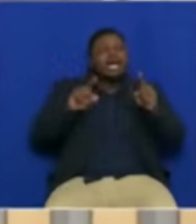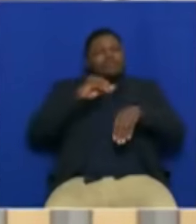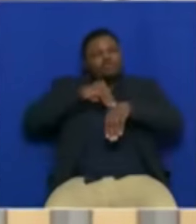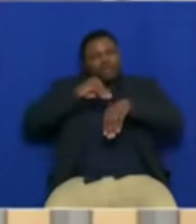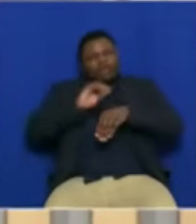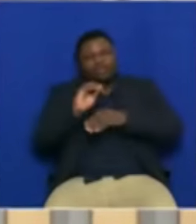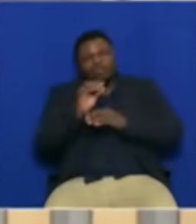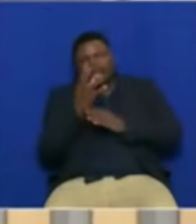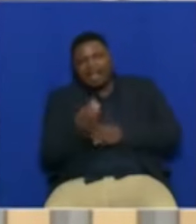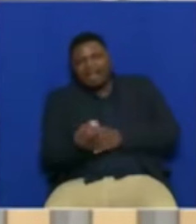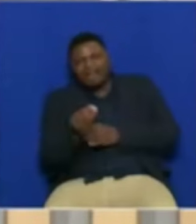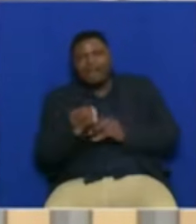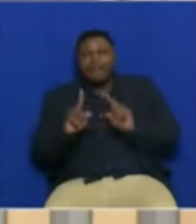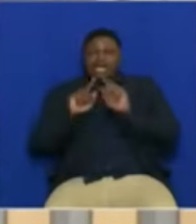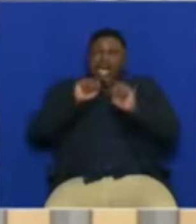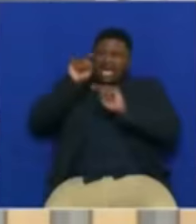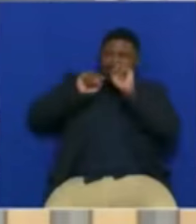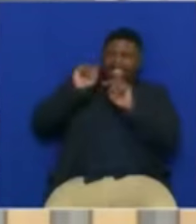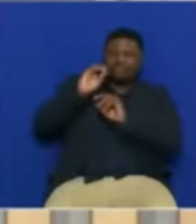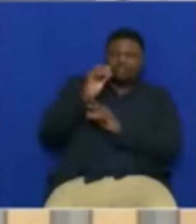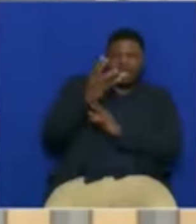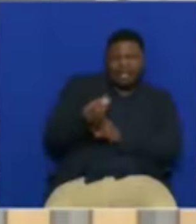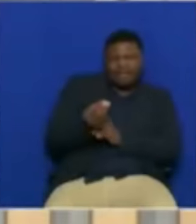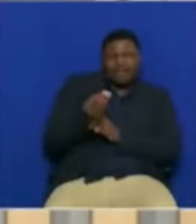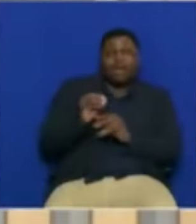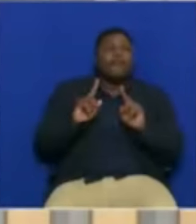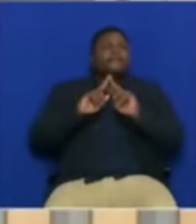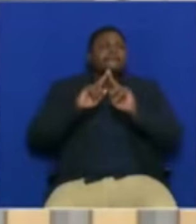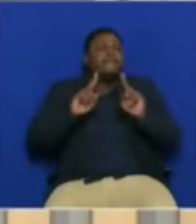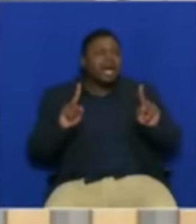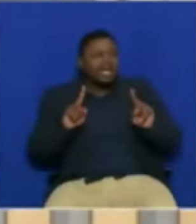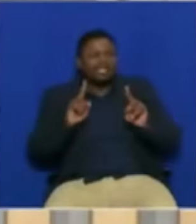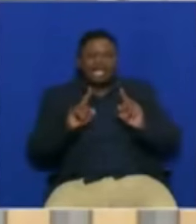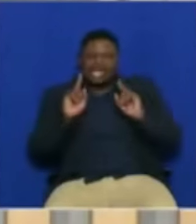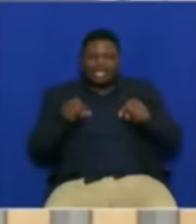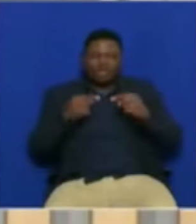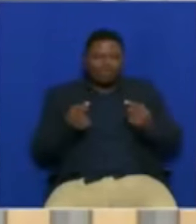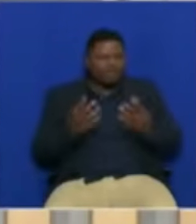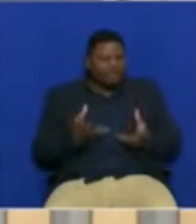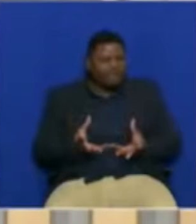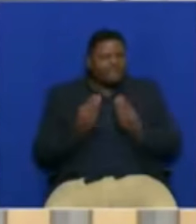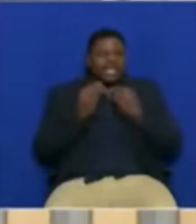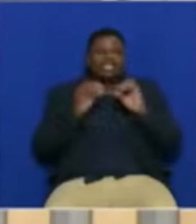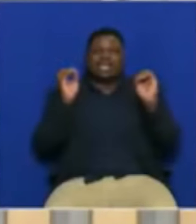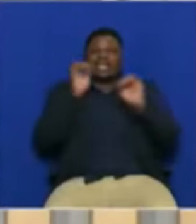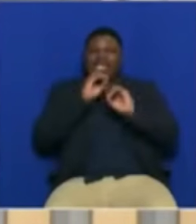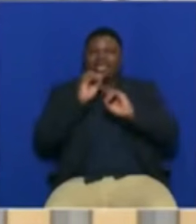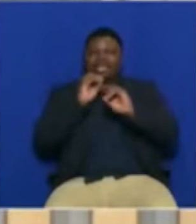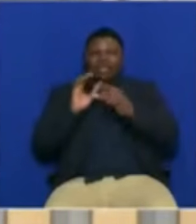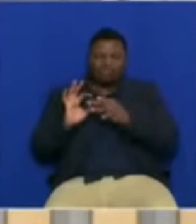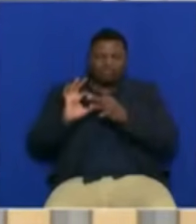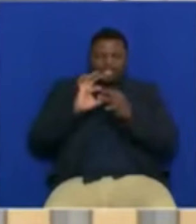docket, I cannot find anything that links General Kumalo to a cover-up.